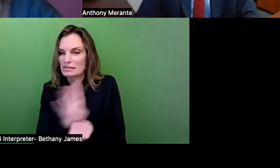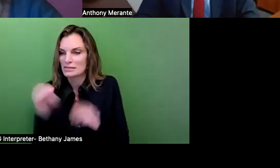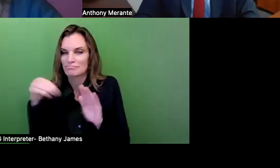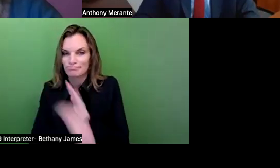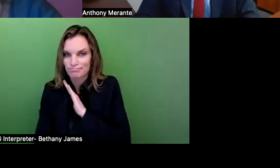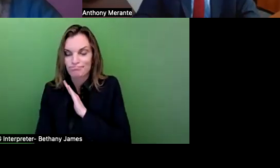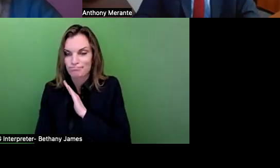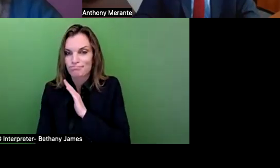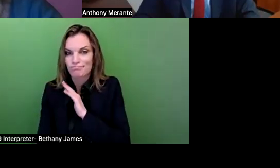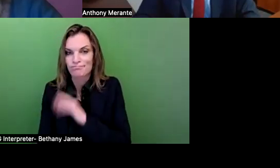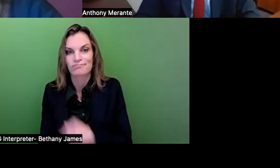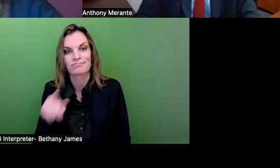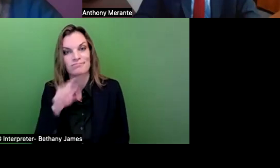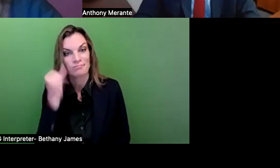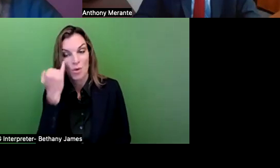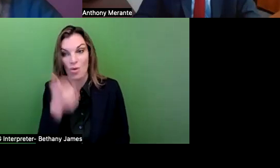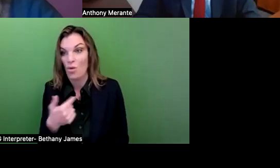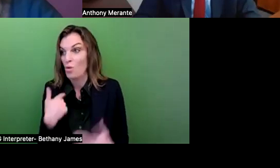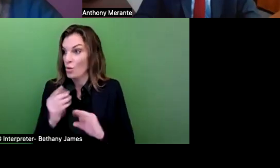are going to end up being nothing but